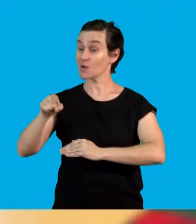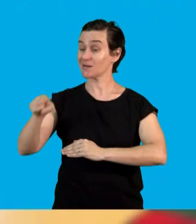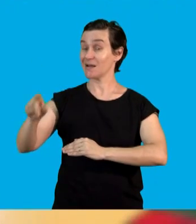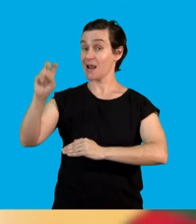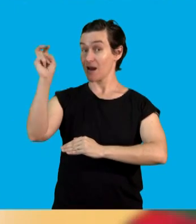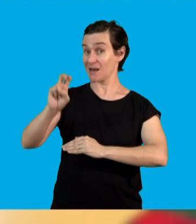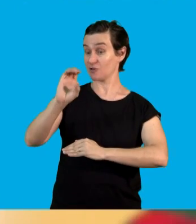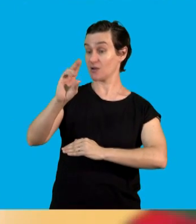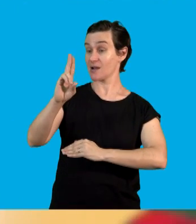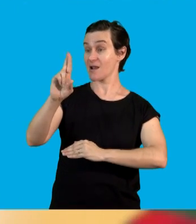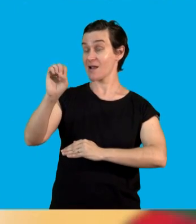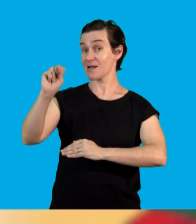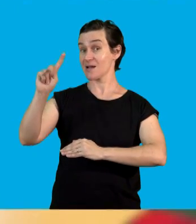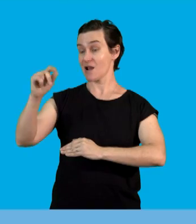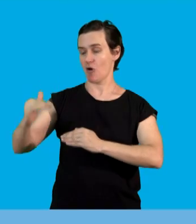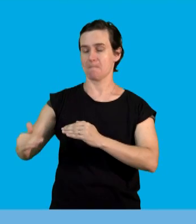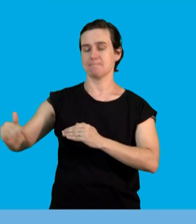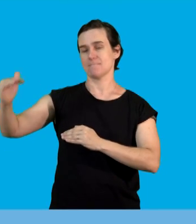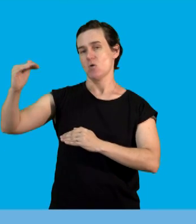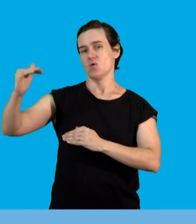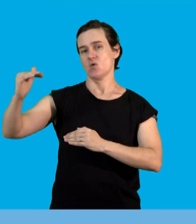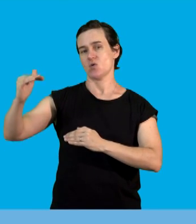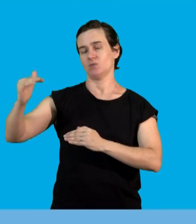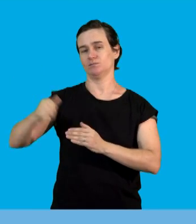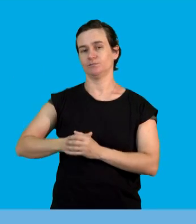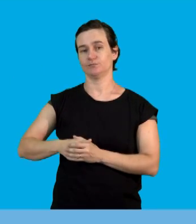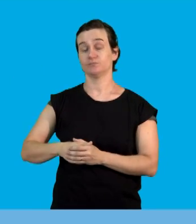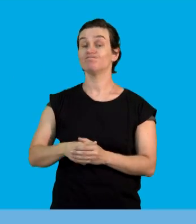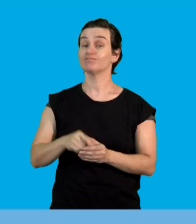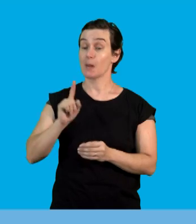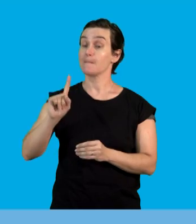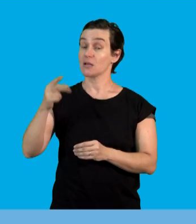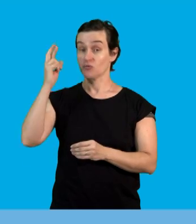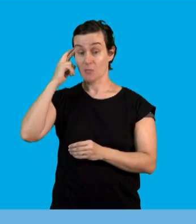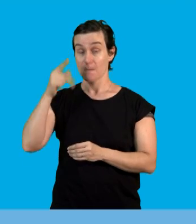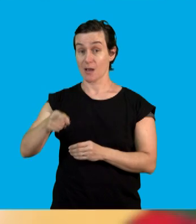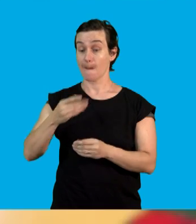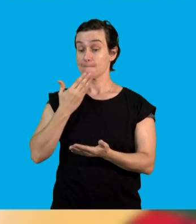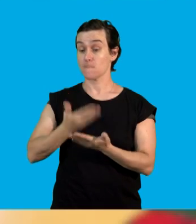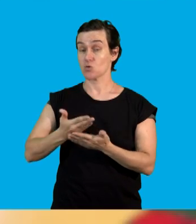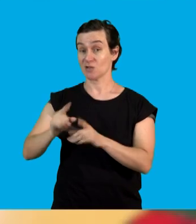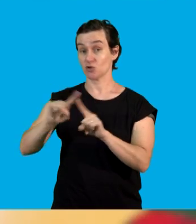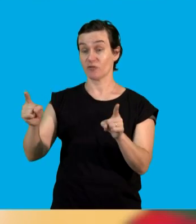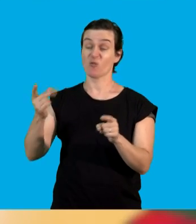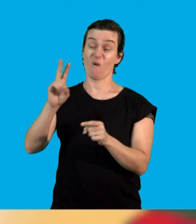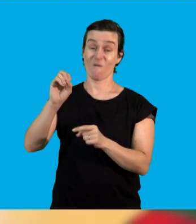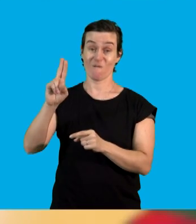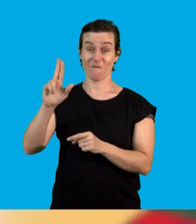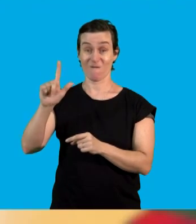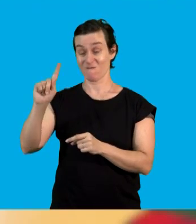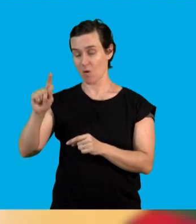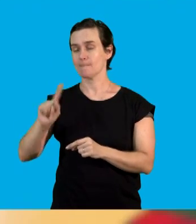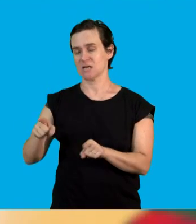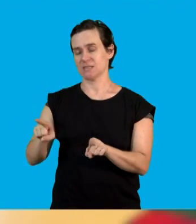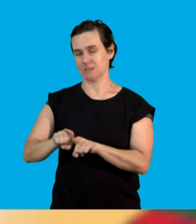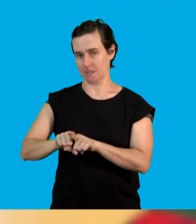current is going to increase, provided that the potential difference in this case remains the same. Now, all of these that we have been